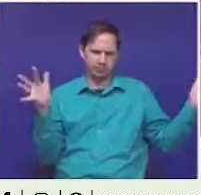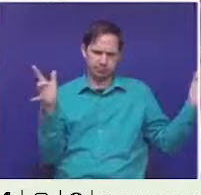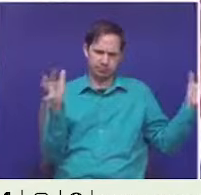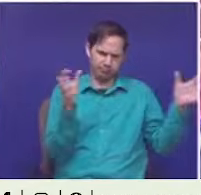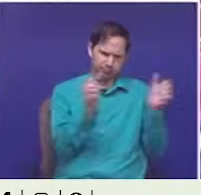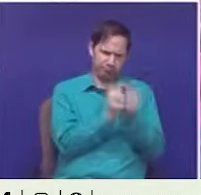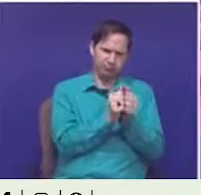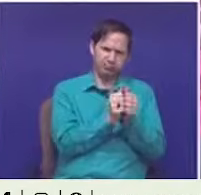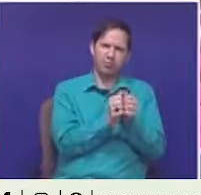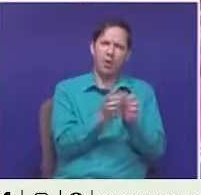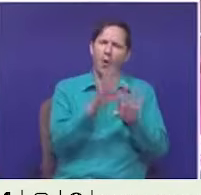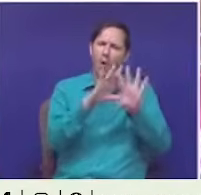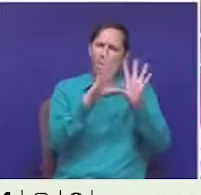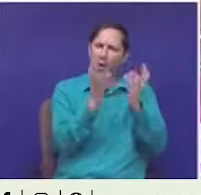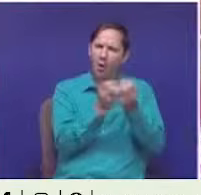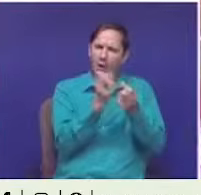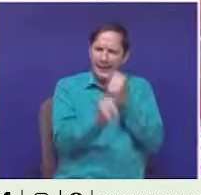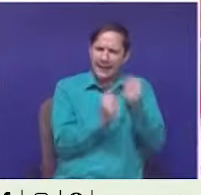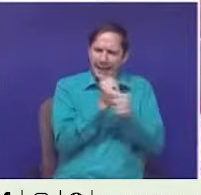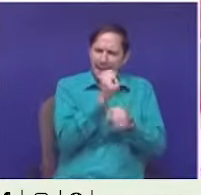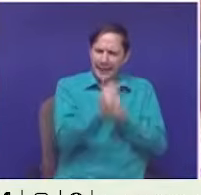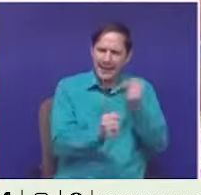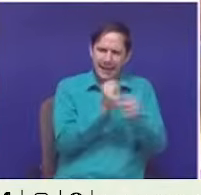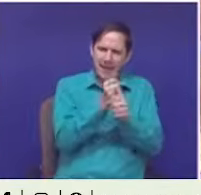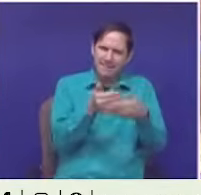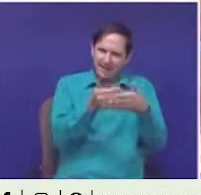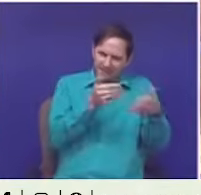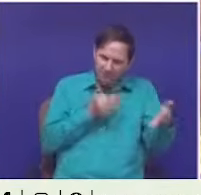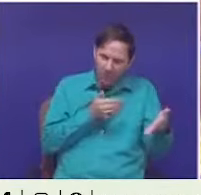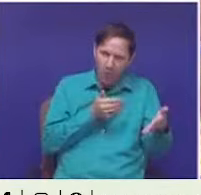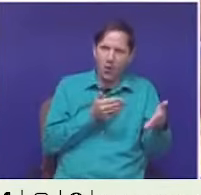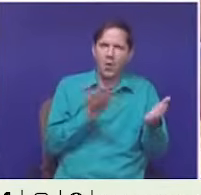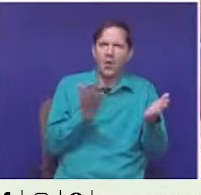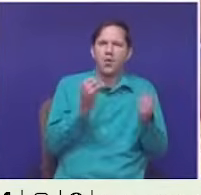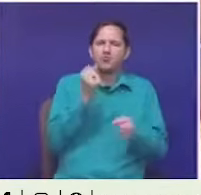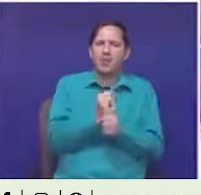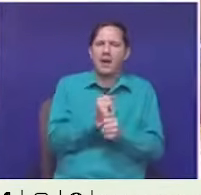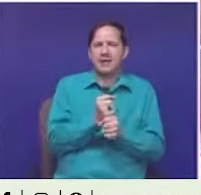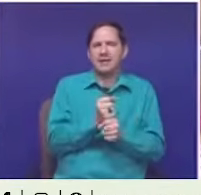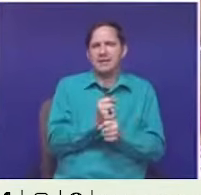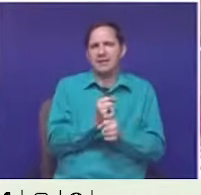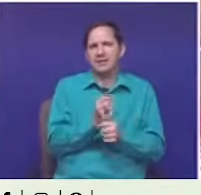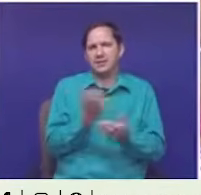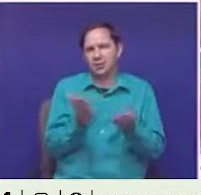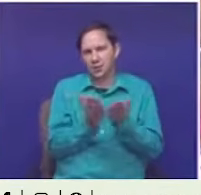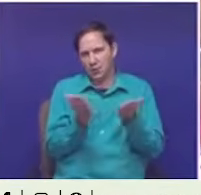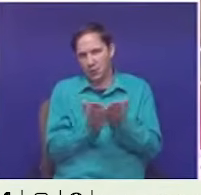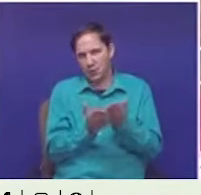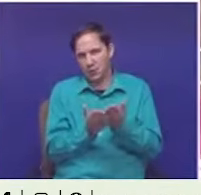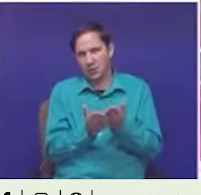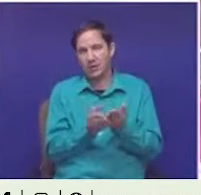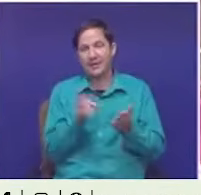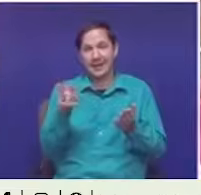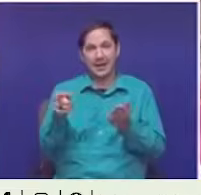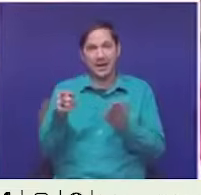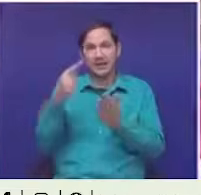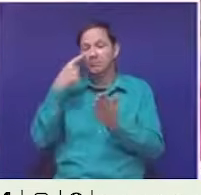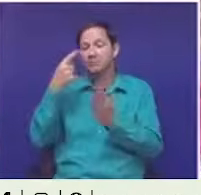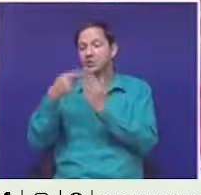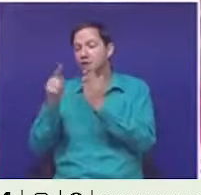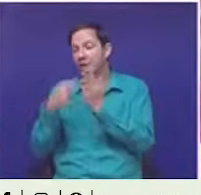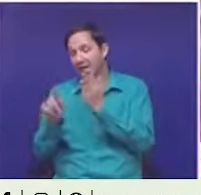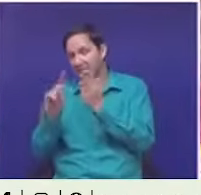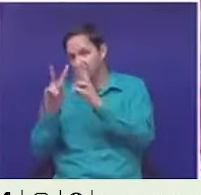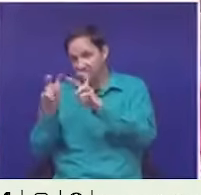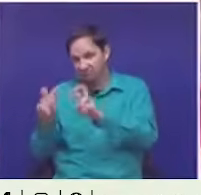years, built on strong foundational learning. The recent Funda Uphumelele survey shows that only